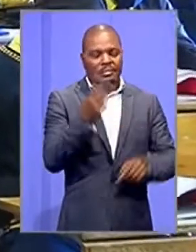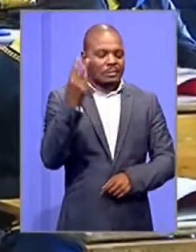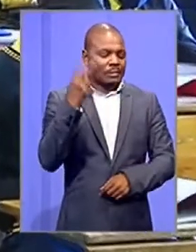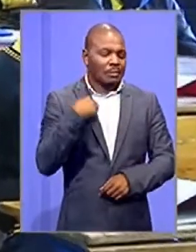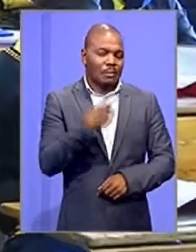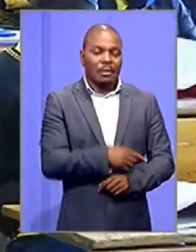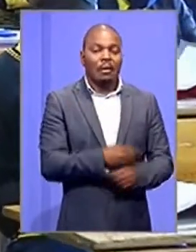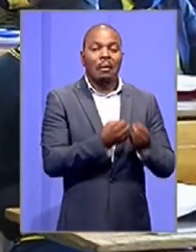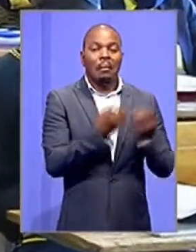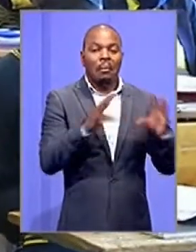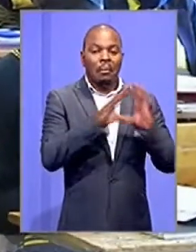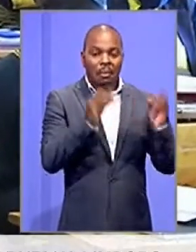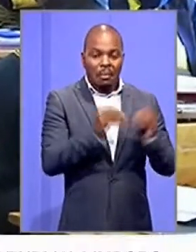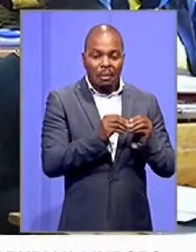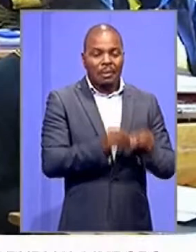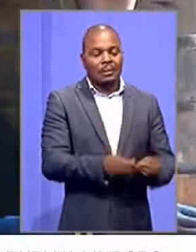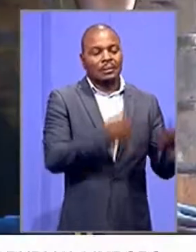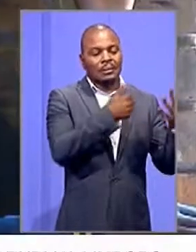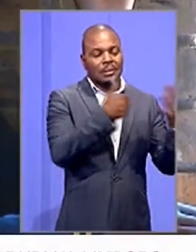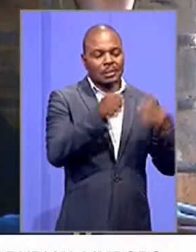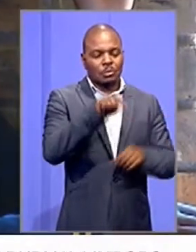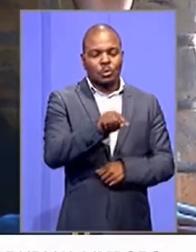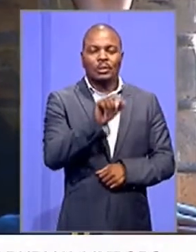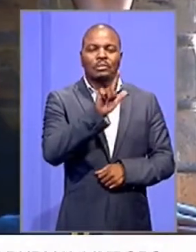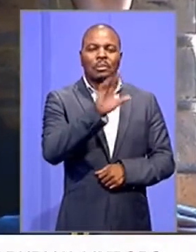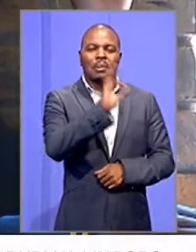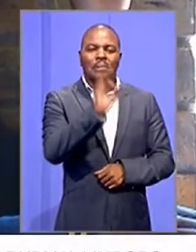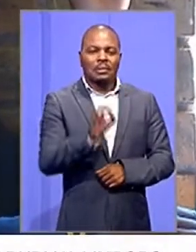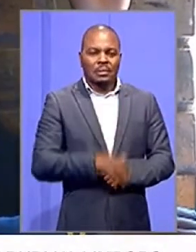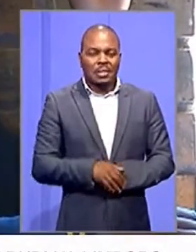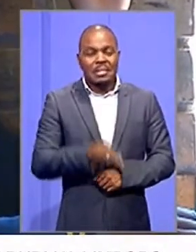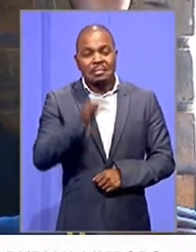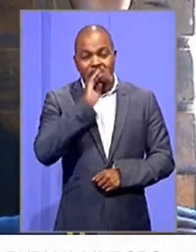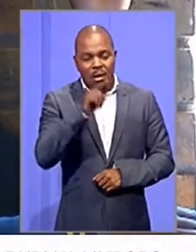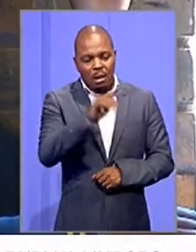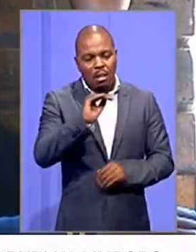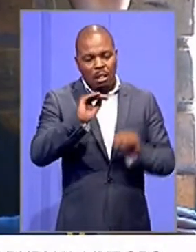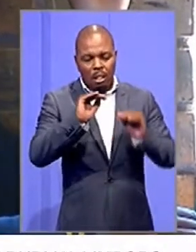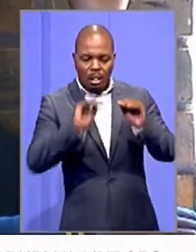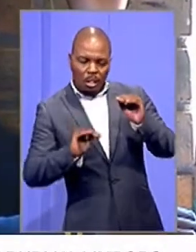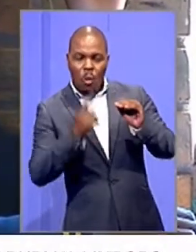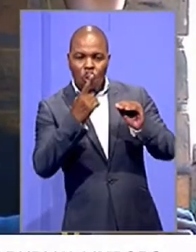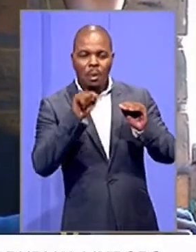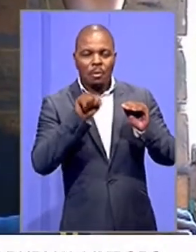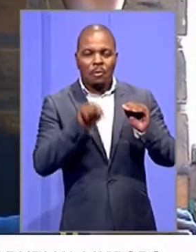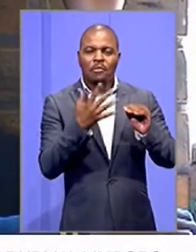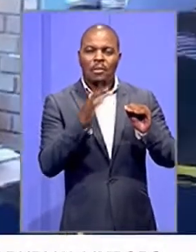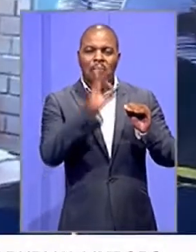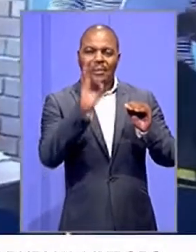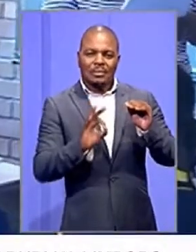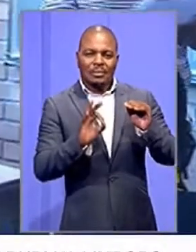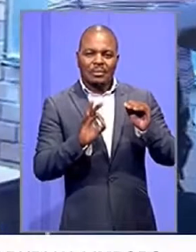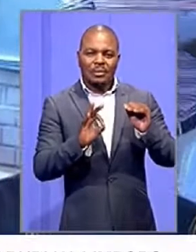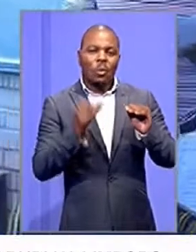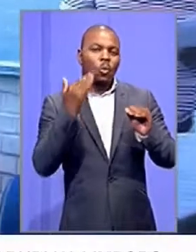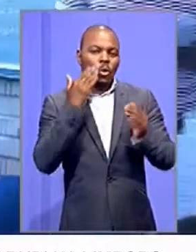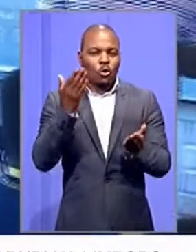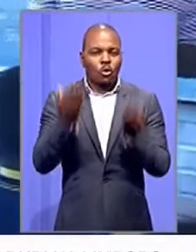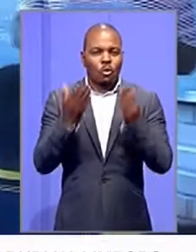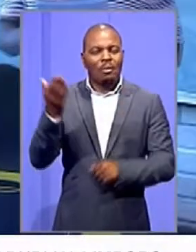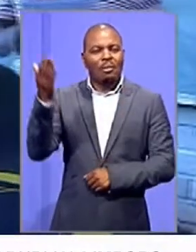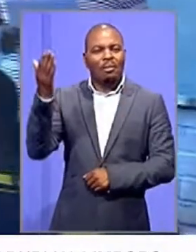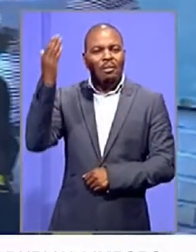diperesente tše 66.7%, gomme se se bolela gore e theogetše fase ka peresente 3.5% ge e bapetša le ngwageng wa